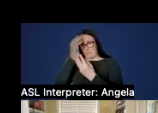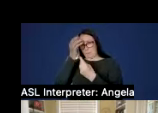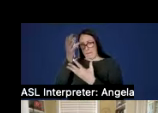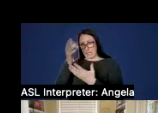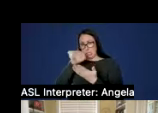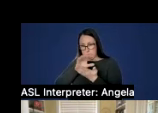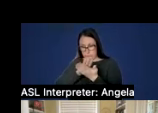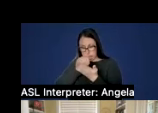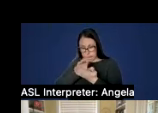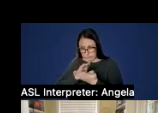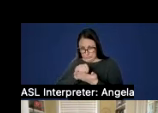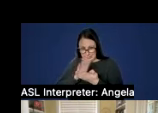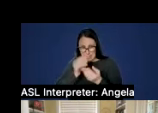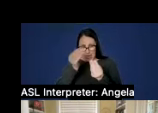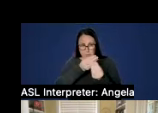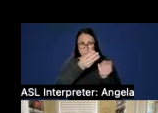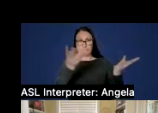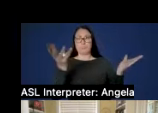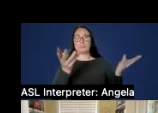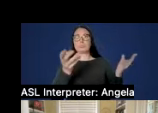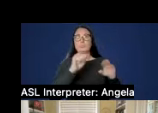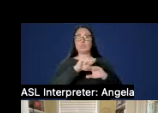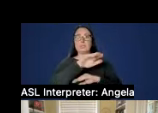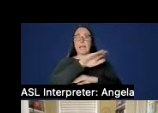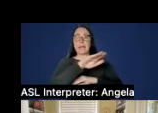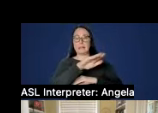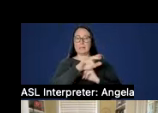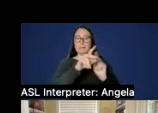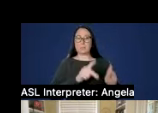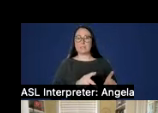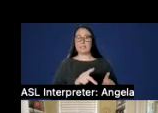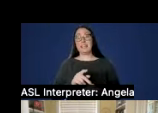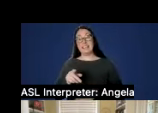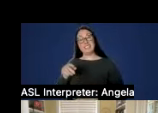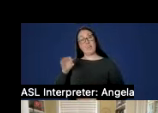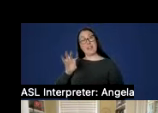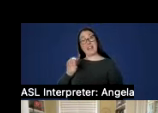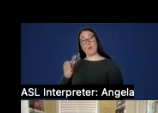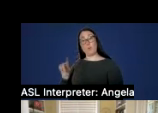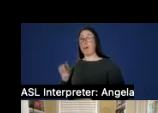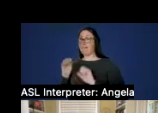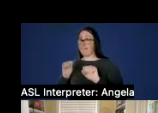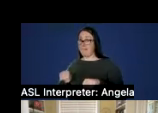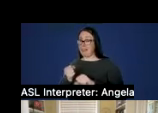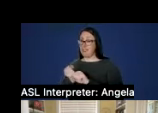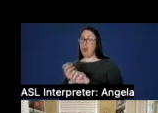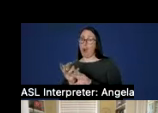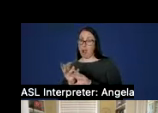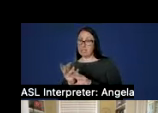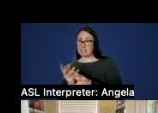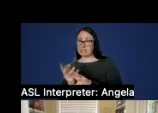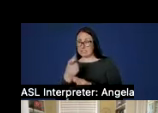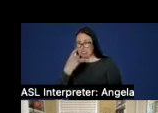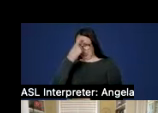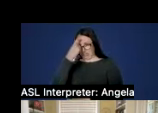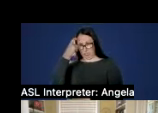their response can create, secondary or tertiary trauma. A lot of times I